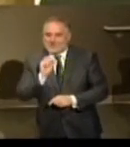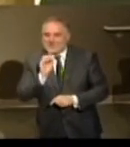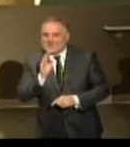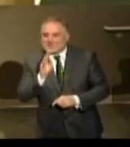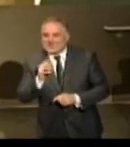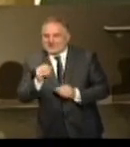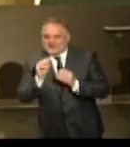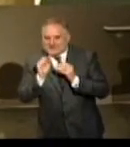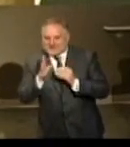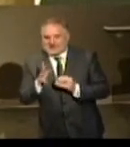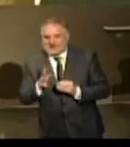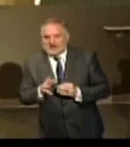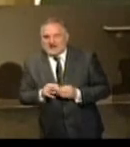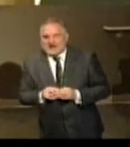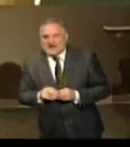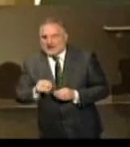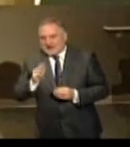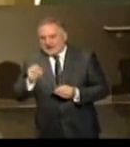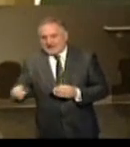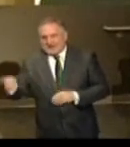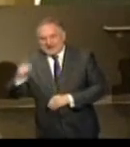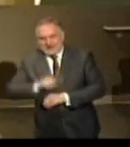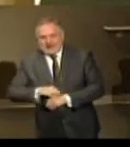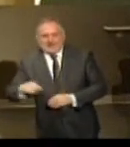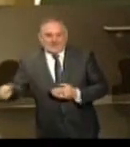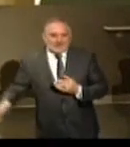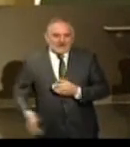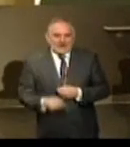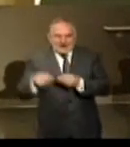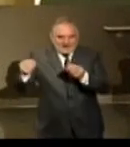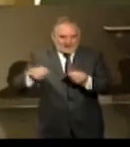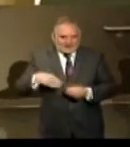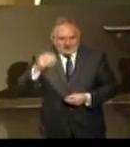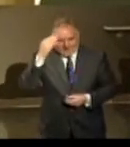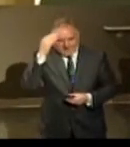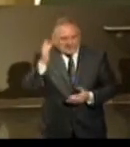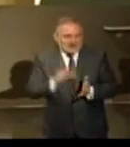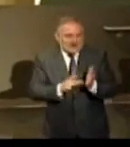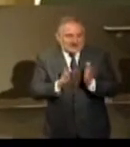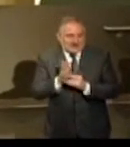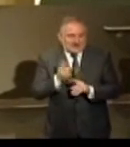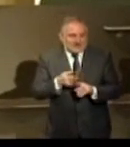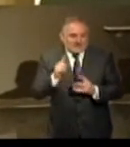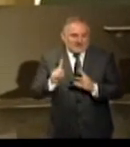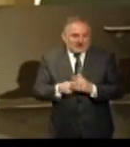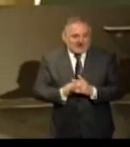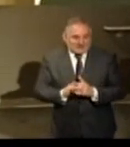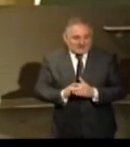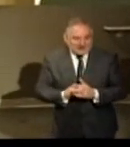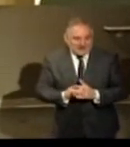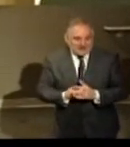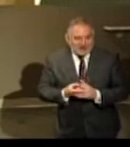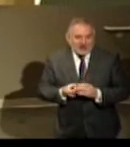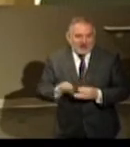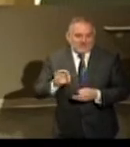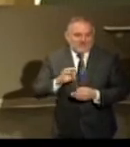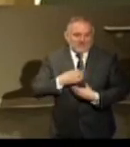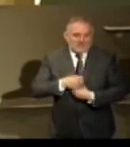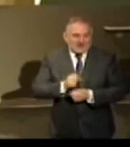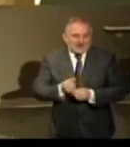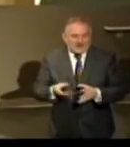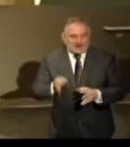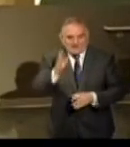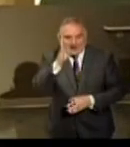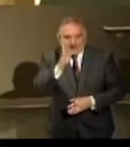gives acknowledgement. Jesus himself did not hesitate to say this, but from the beginning of the creation